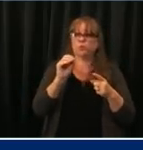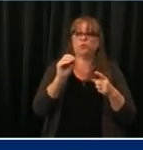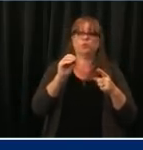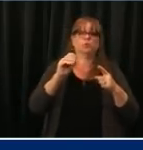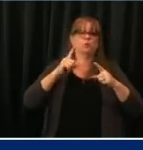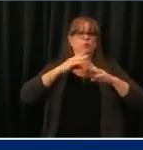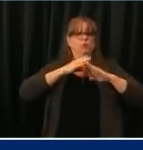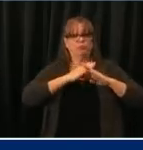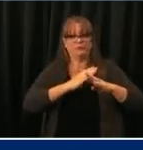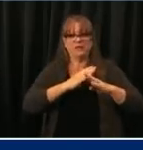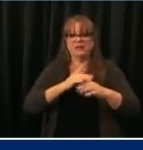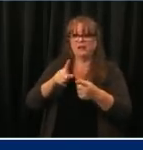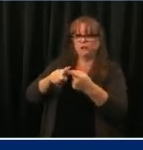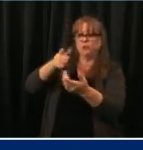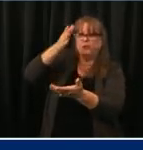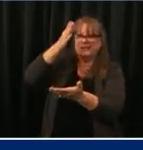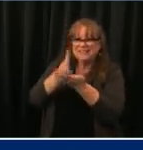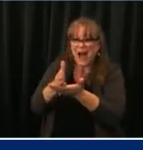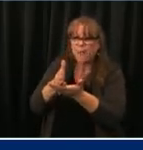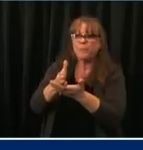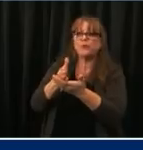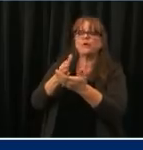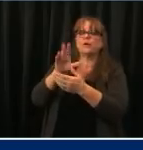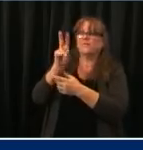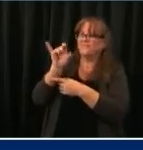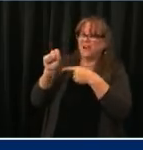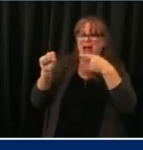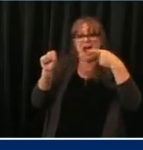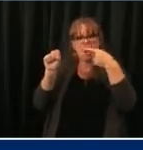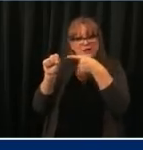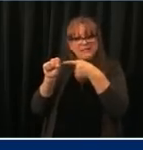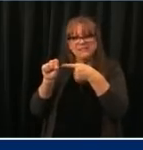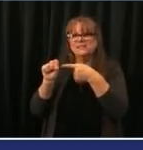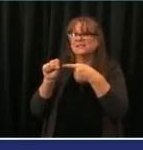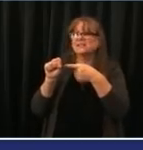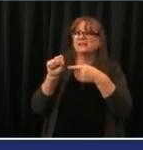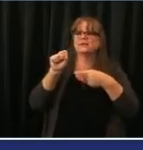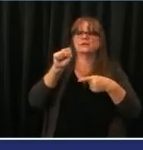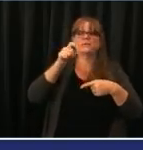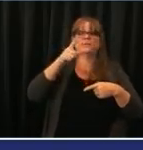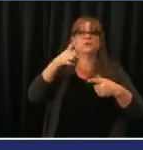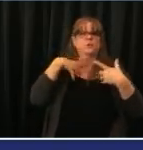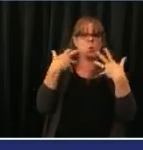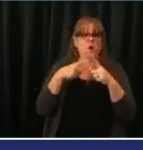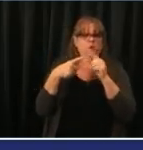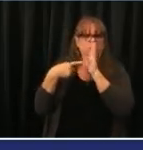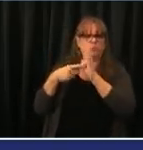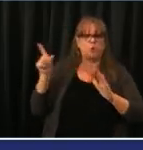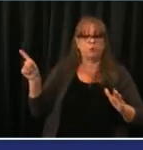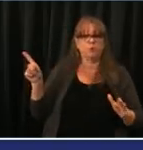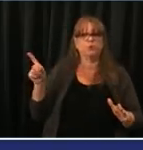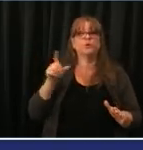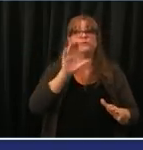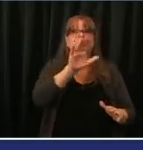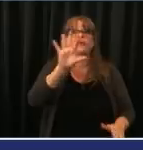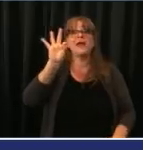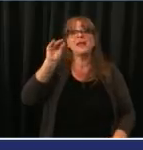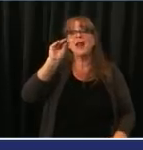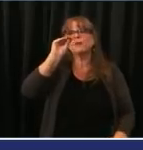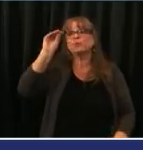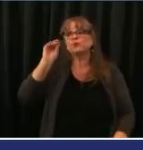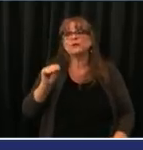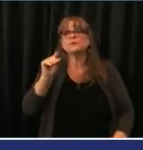more contagious variants. And now we're ready to take the next step. I'm incredibly proud to say that 90% of our highest risk frontline healthcare